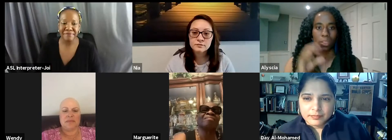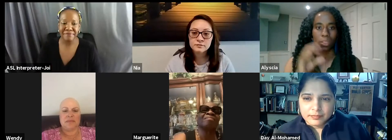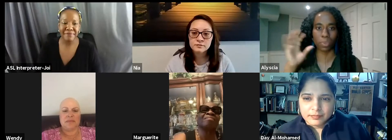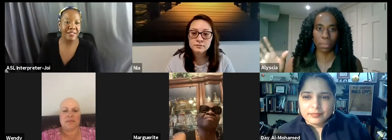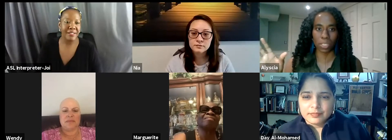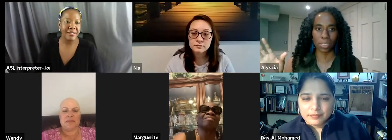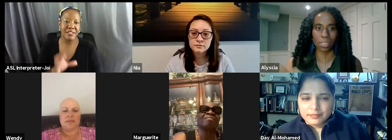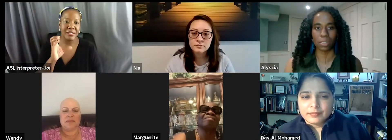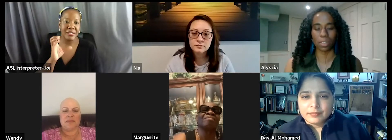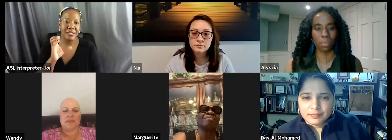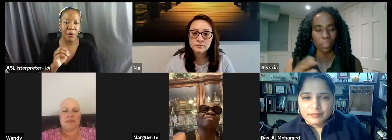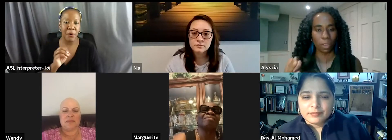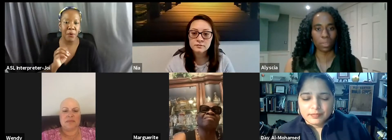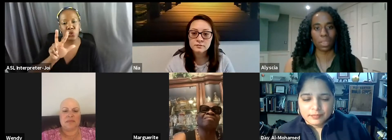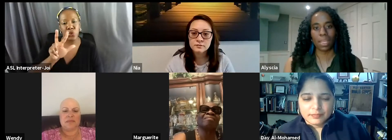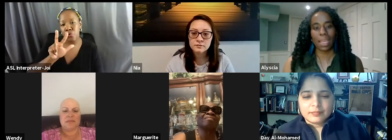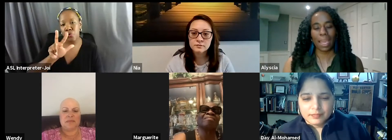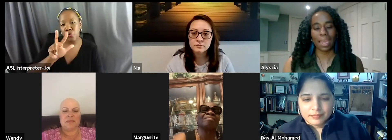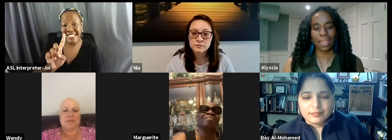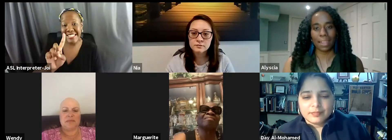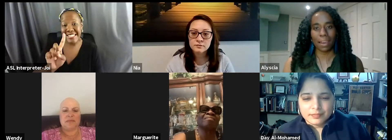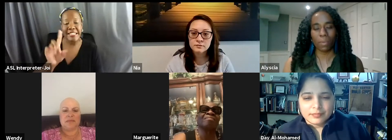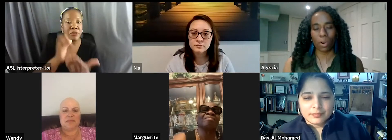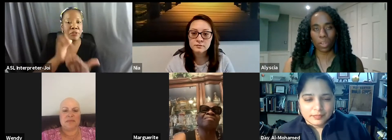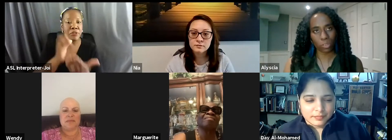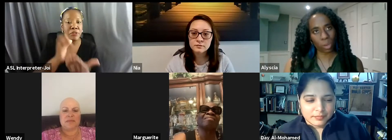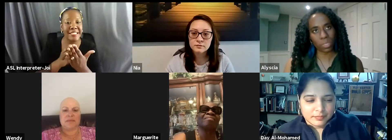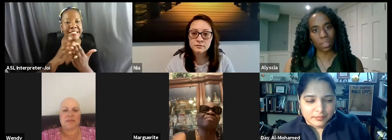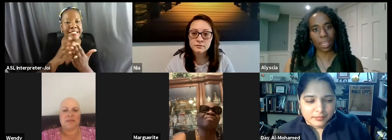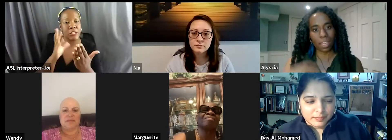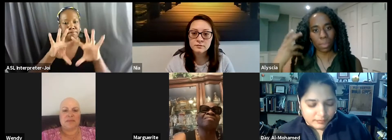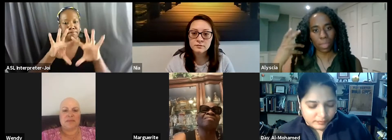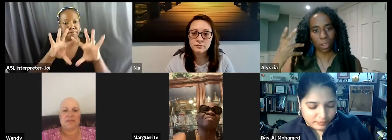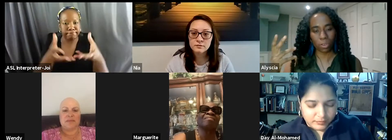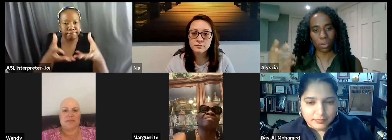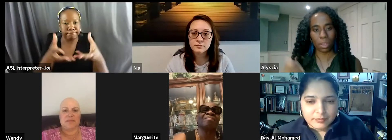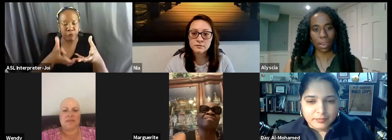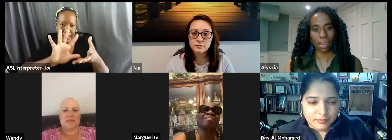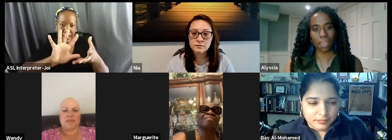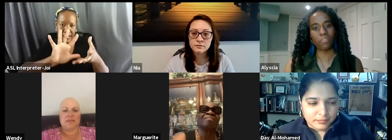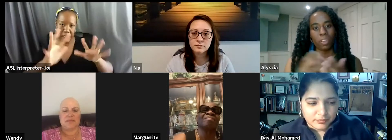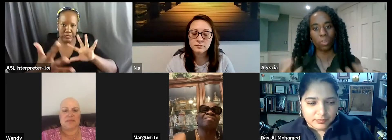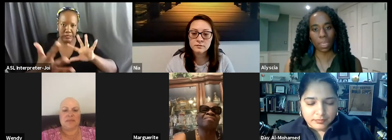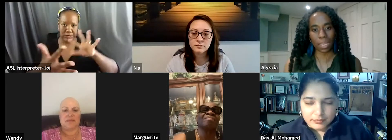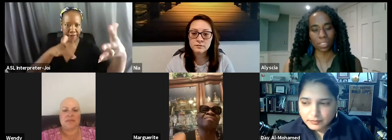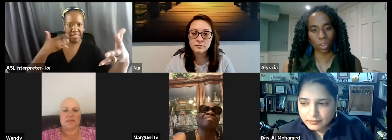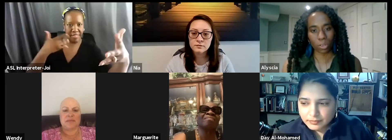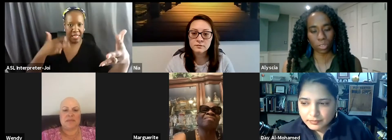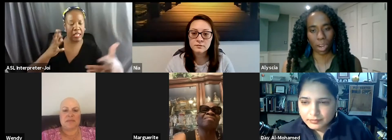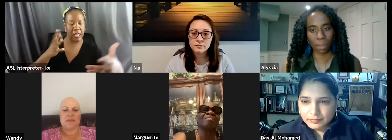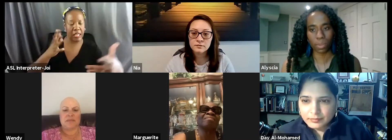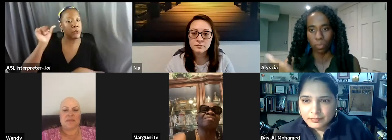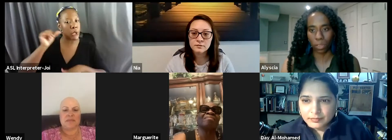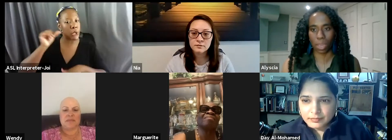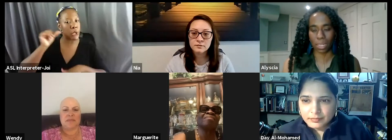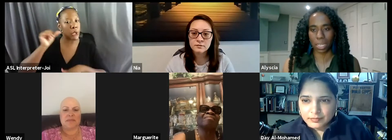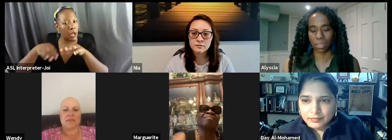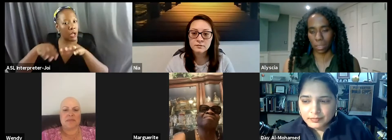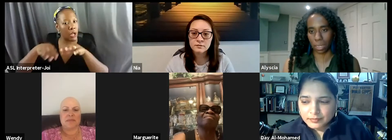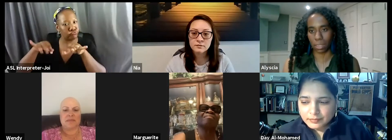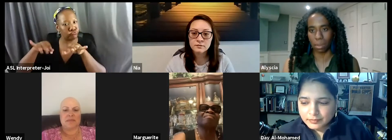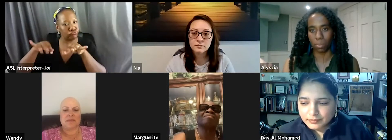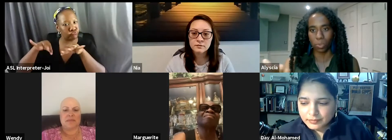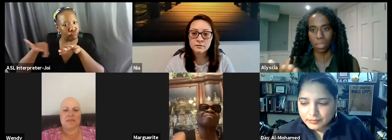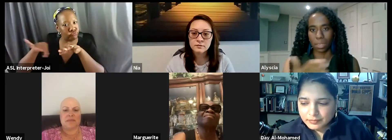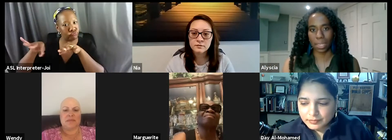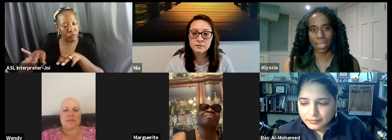with 3D images that can be felt and audio description that can be heard. And the film is audio described. Hopefully you had a chance to